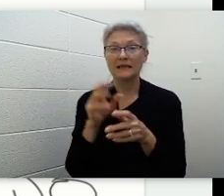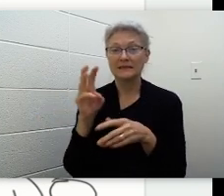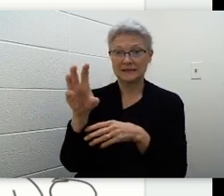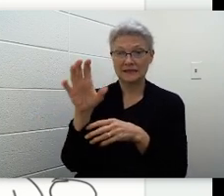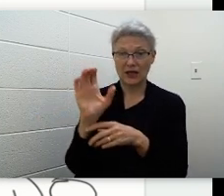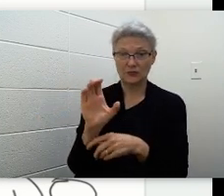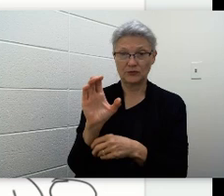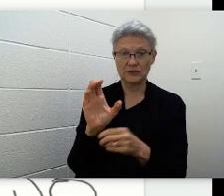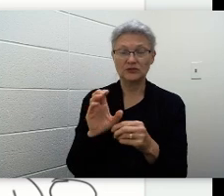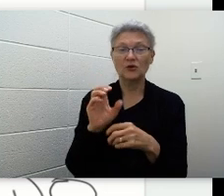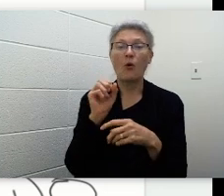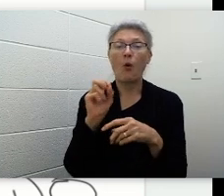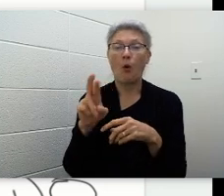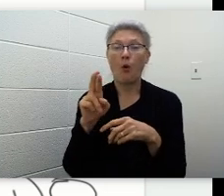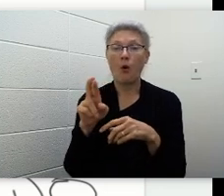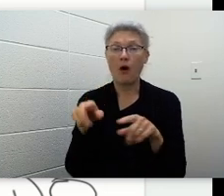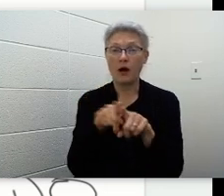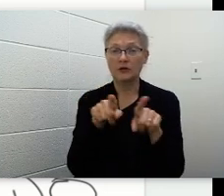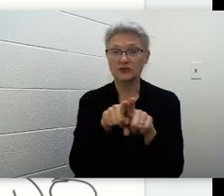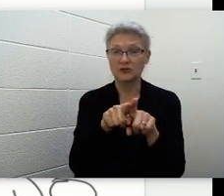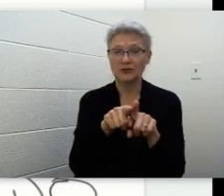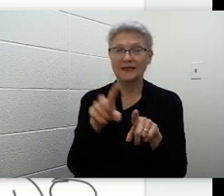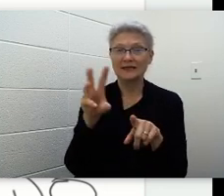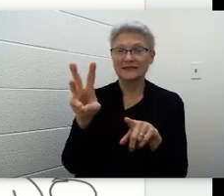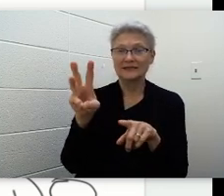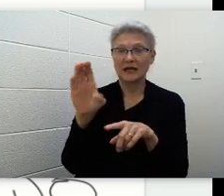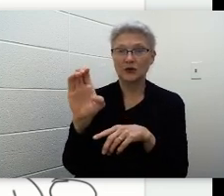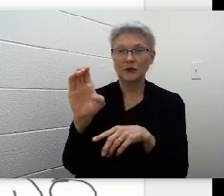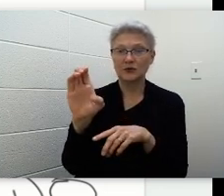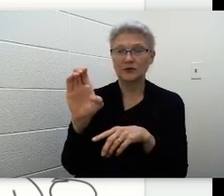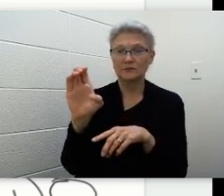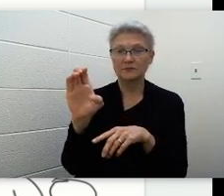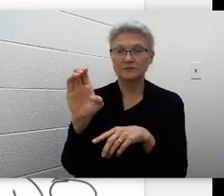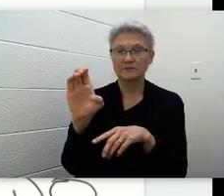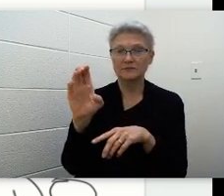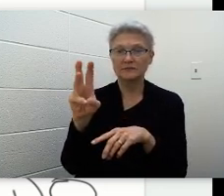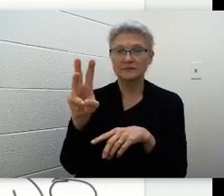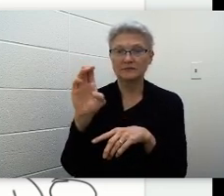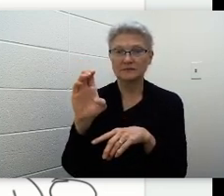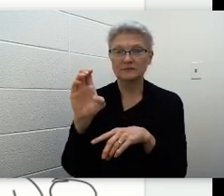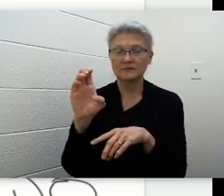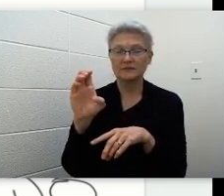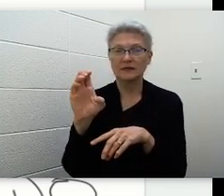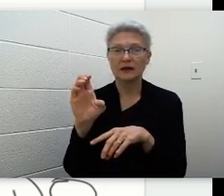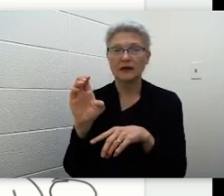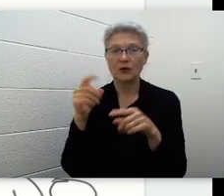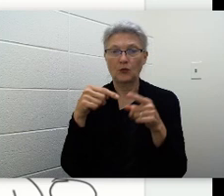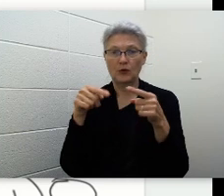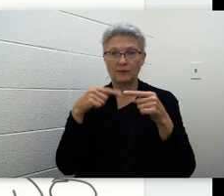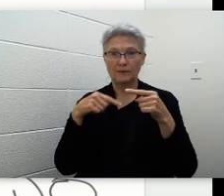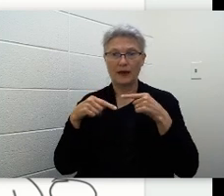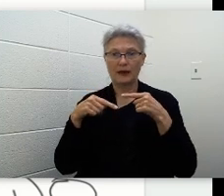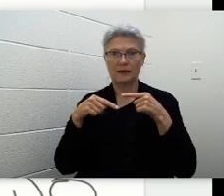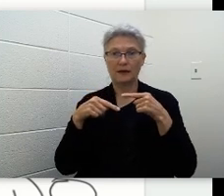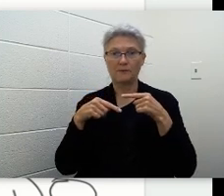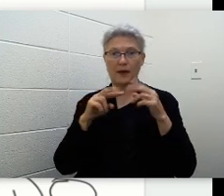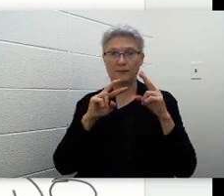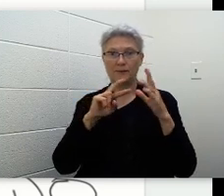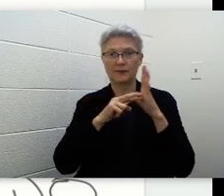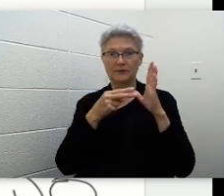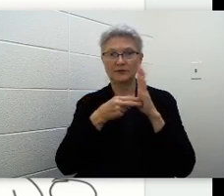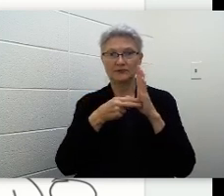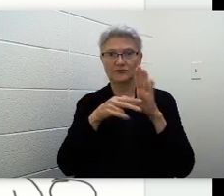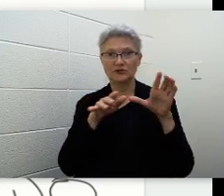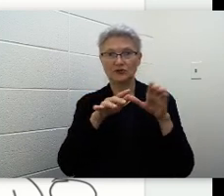600s, or also known as 600. So going back, my purpose for doing